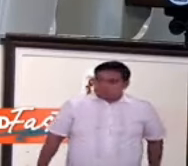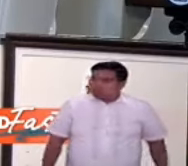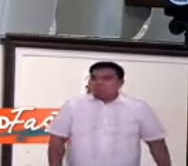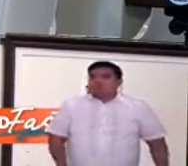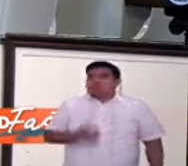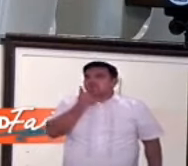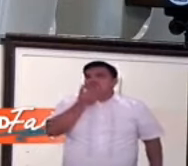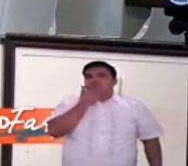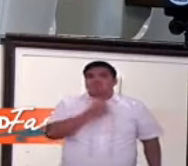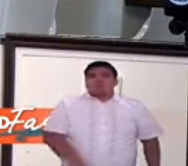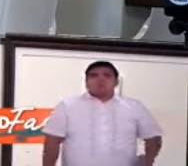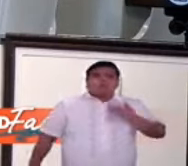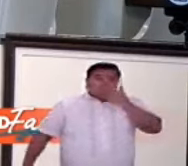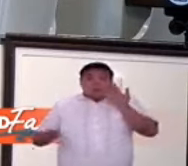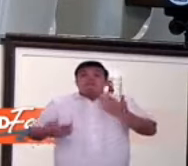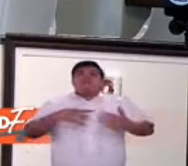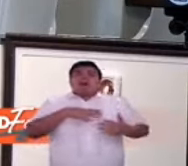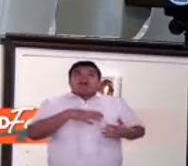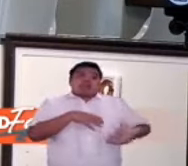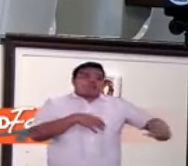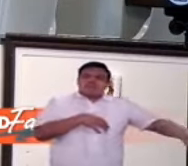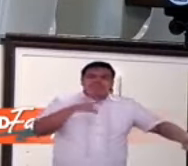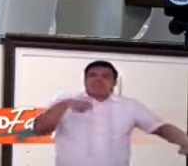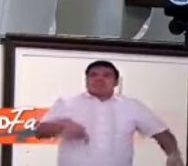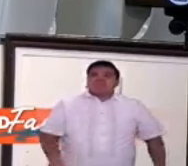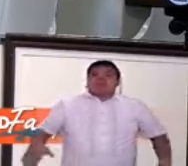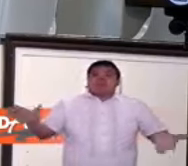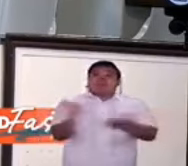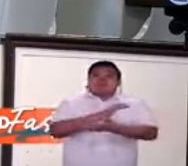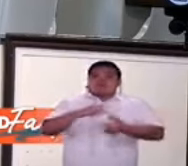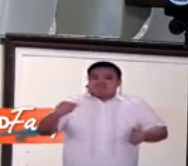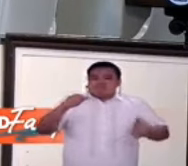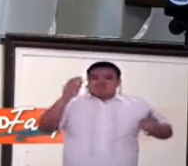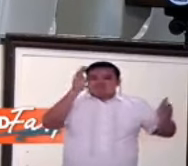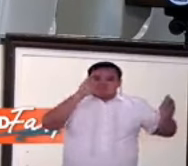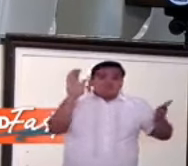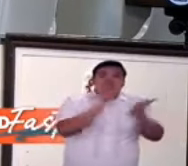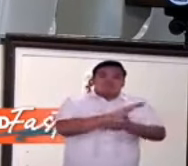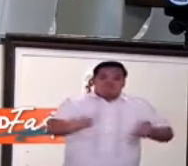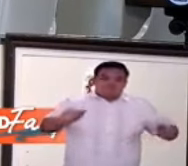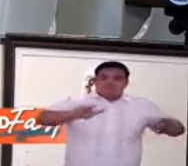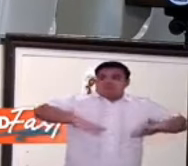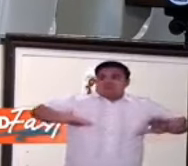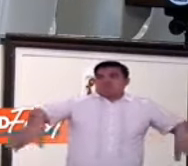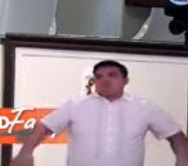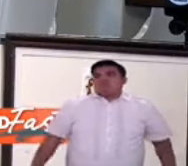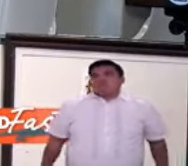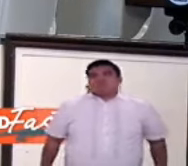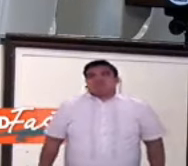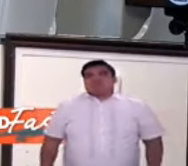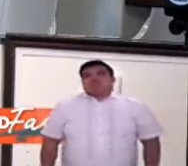Sometimes we give it because we think it's a status symbol. Listen, you are destroying your children. You